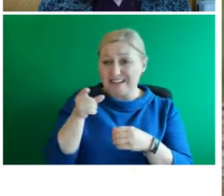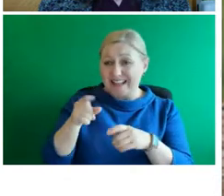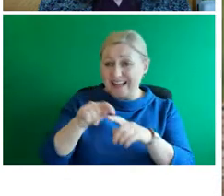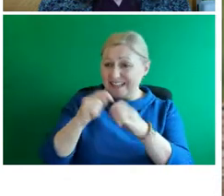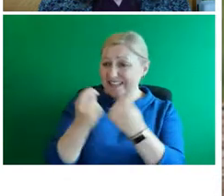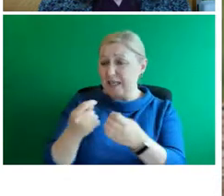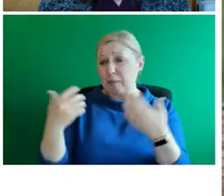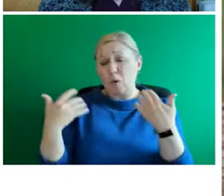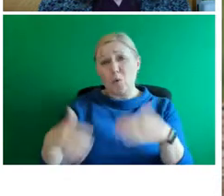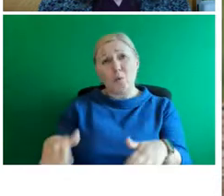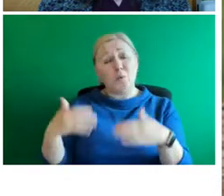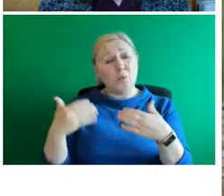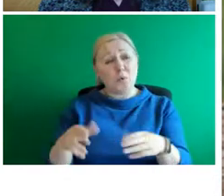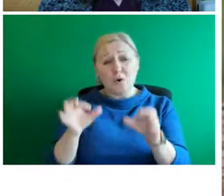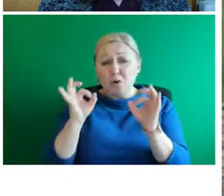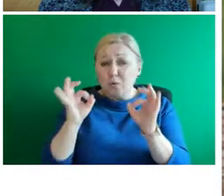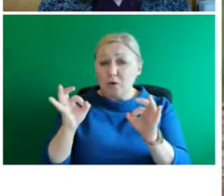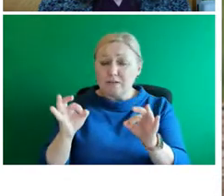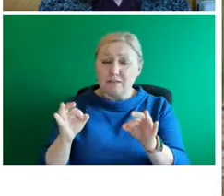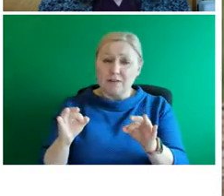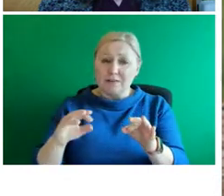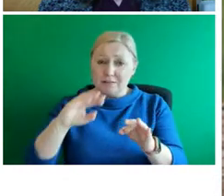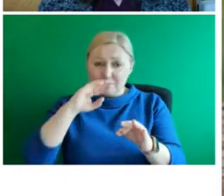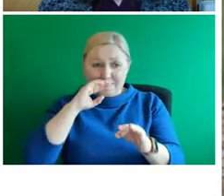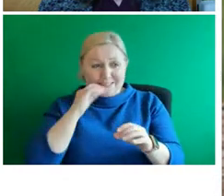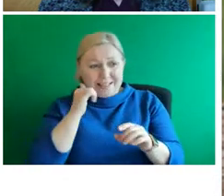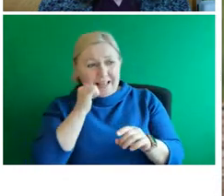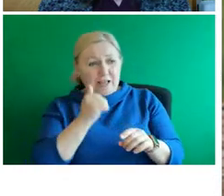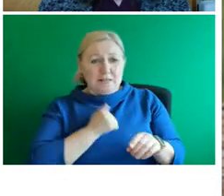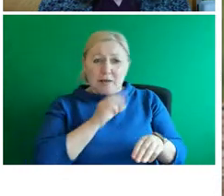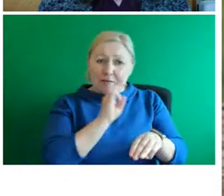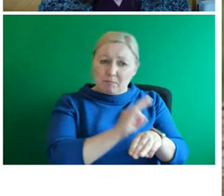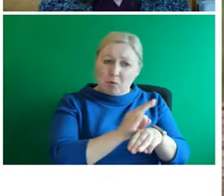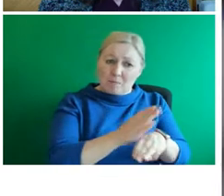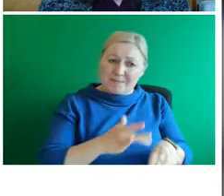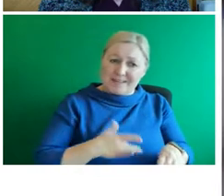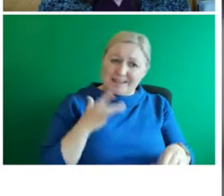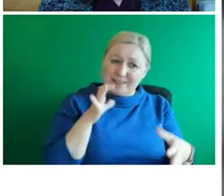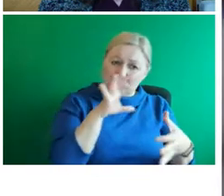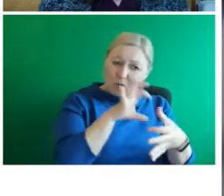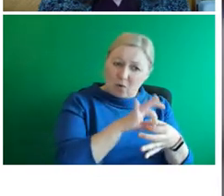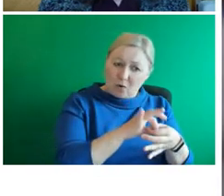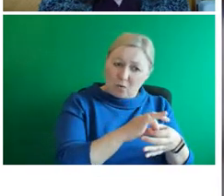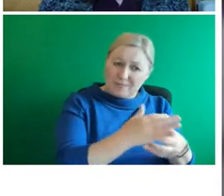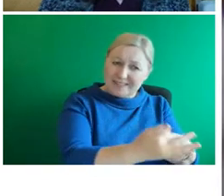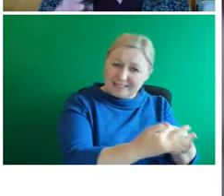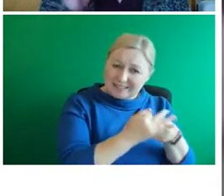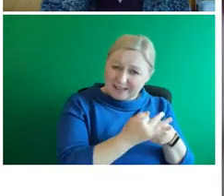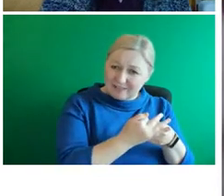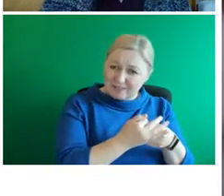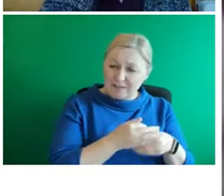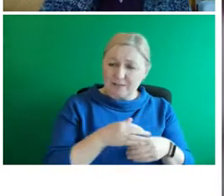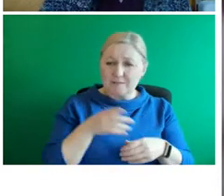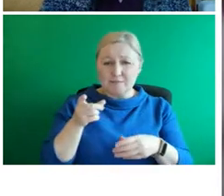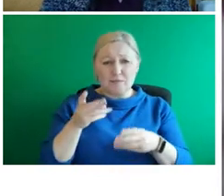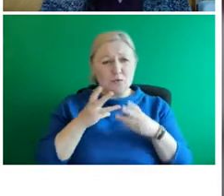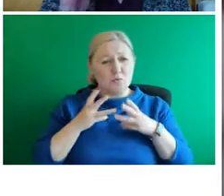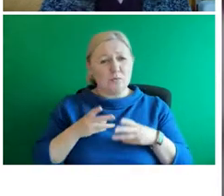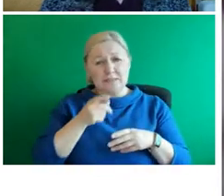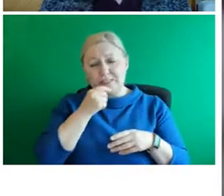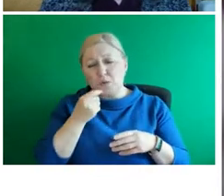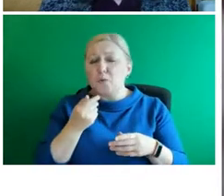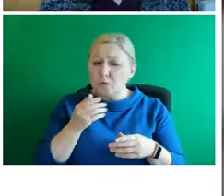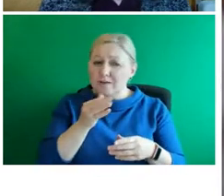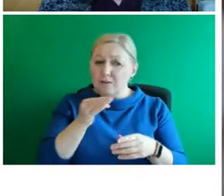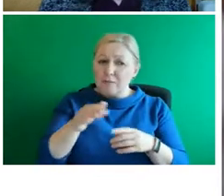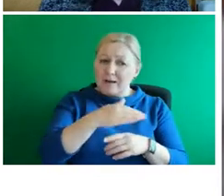being allowed to stay at home, living safely. Balance testing that we did indicated that she's at risk of